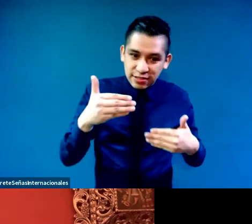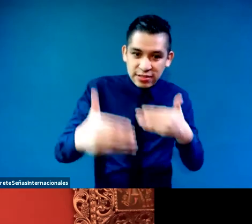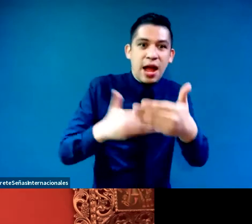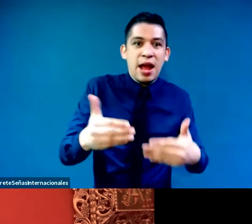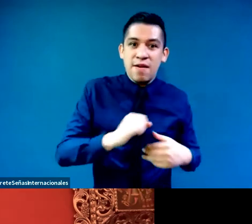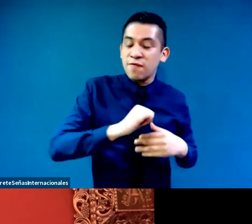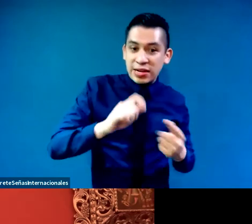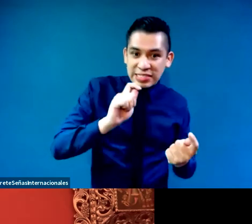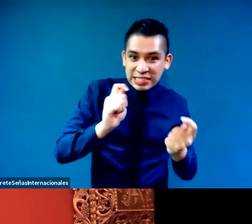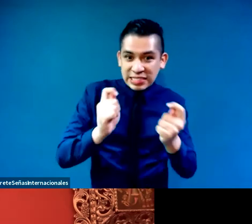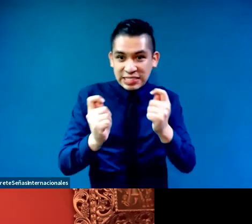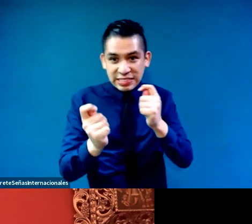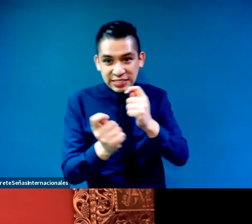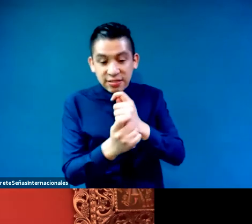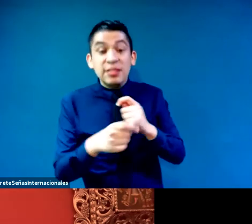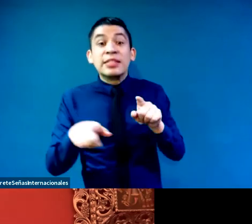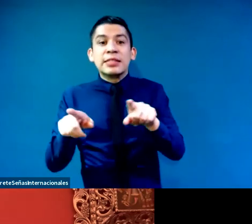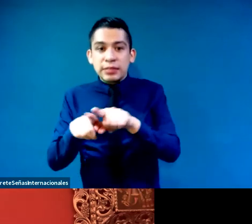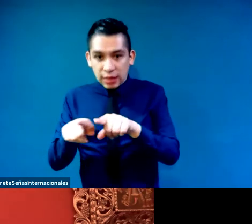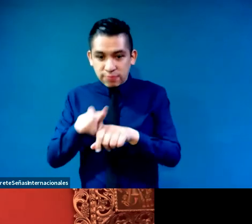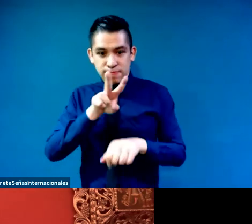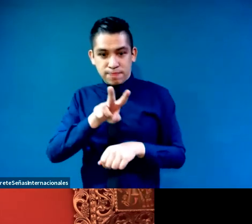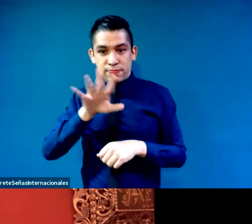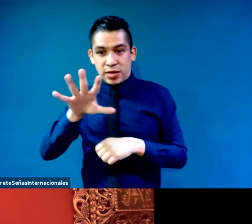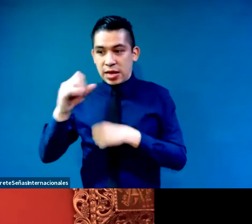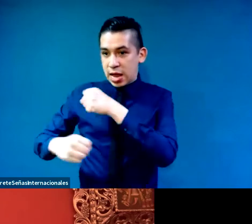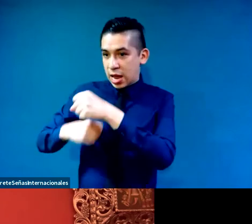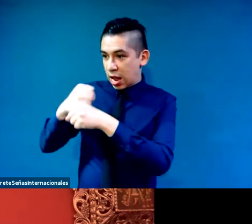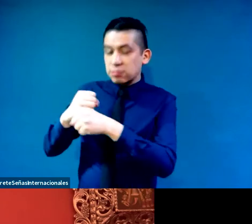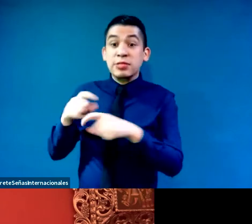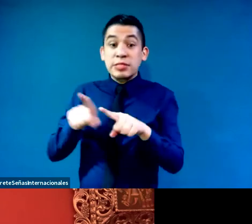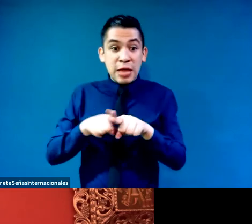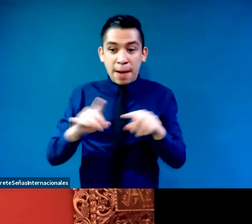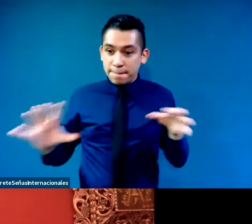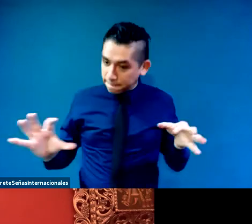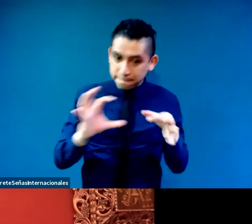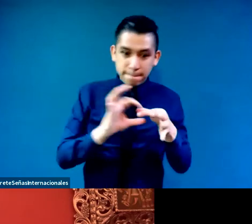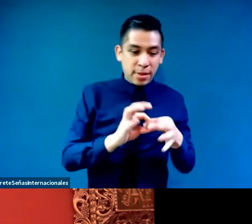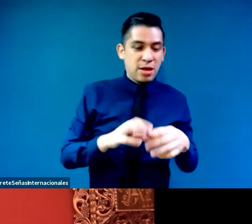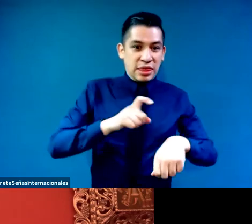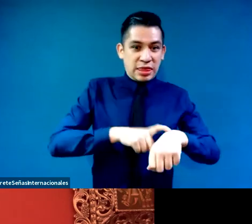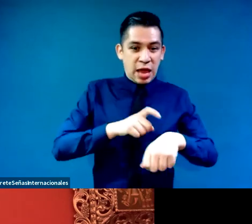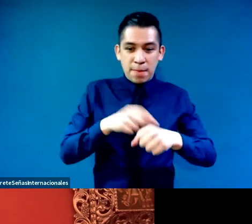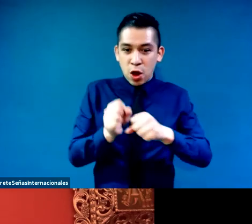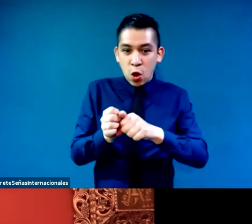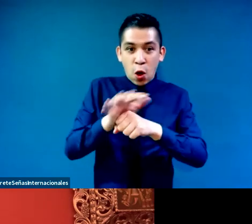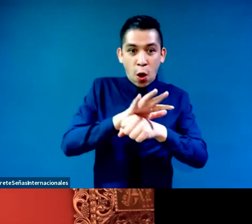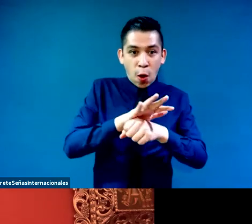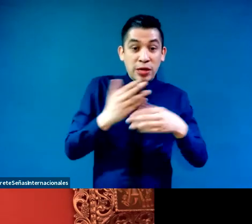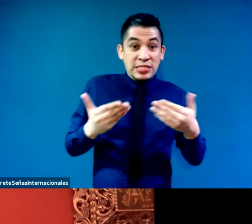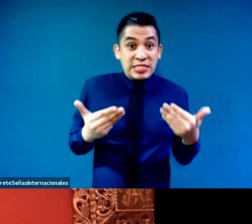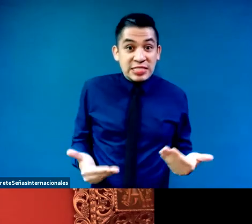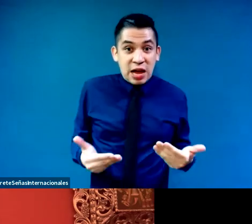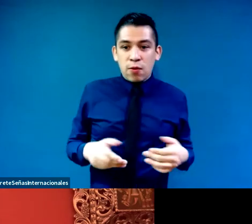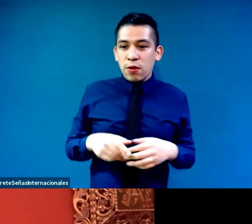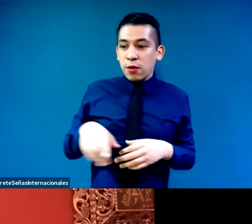to be disproportionately negative for women, has manifested itself in three ways: in impacts on income,